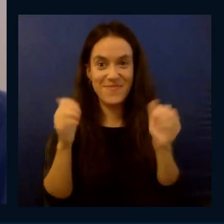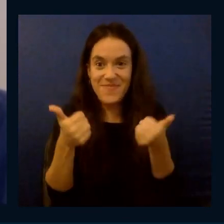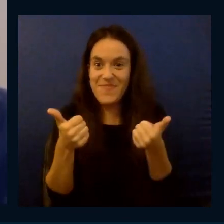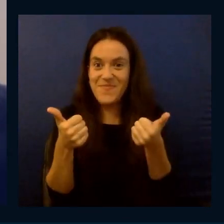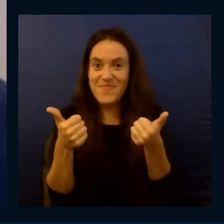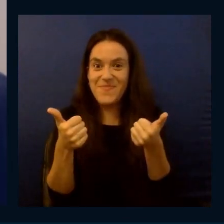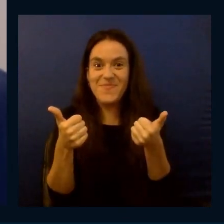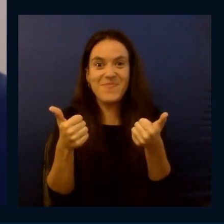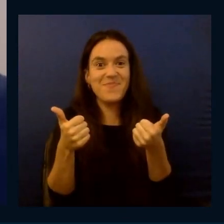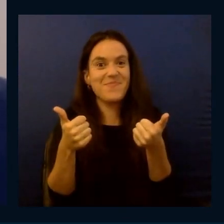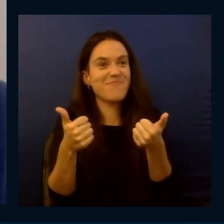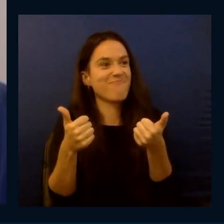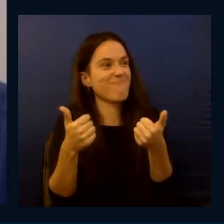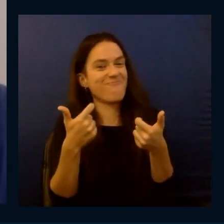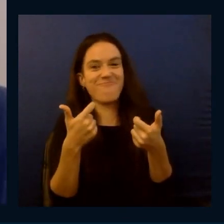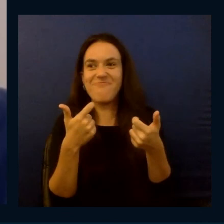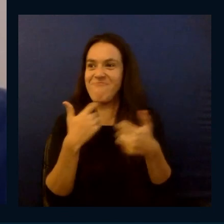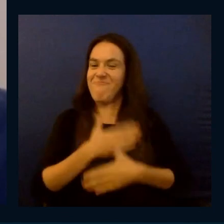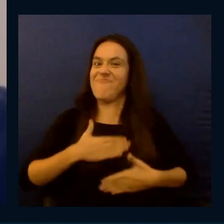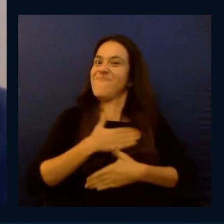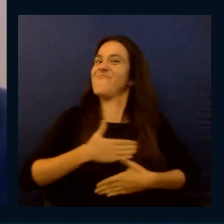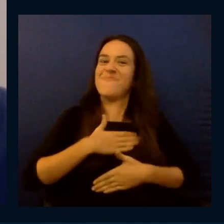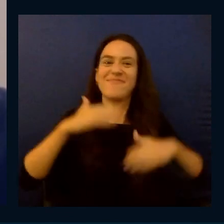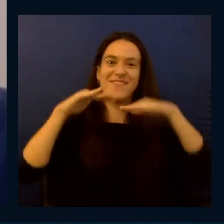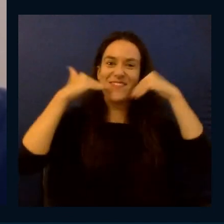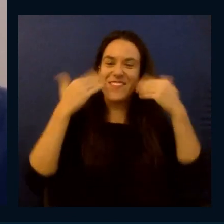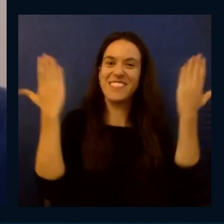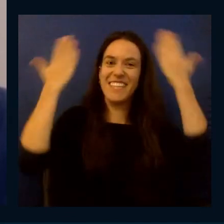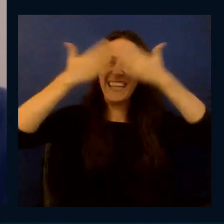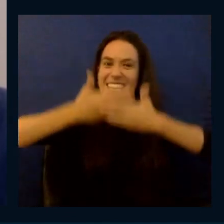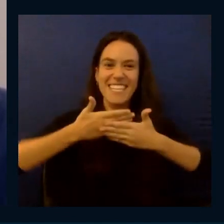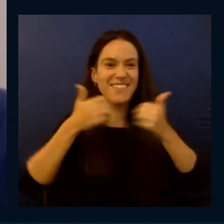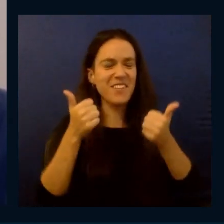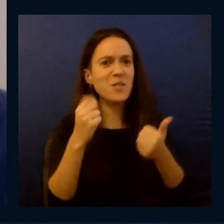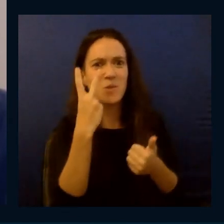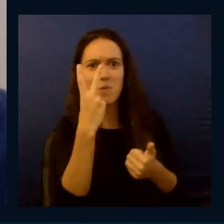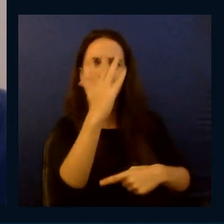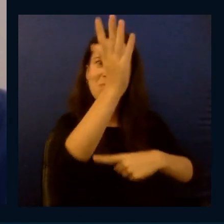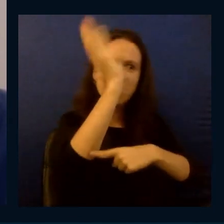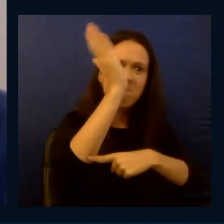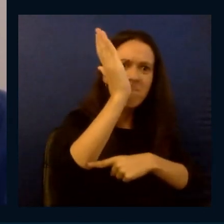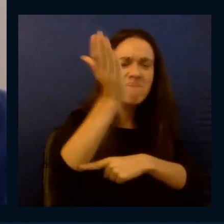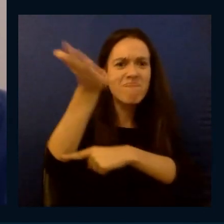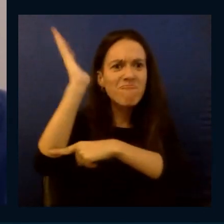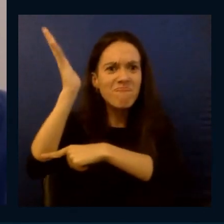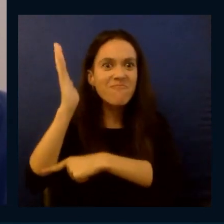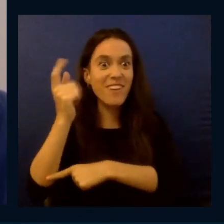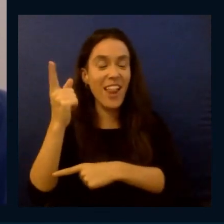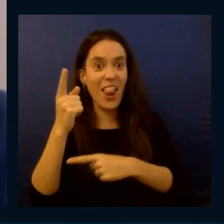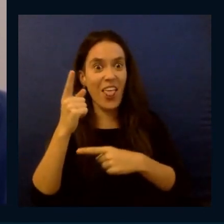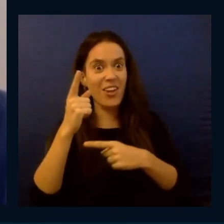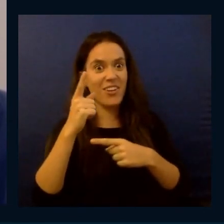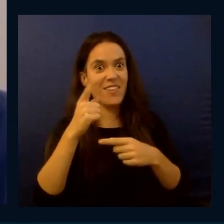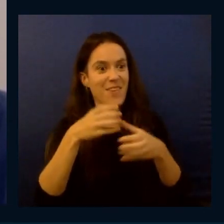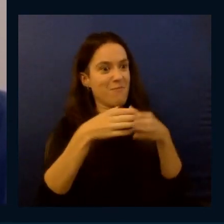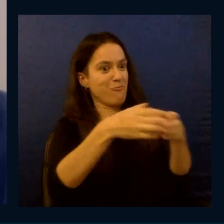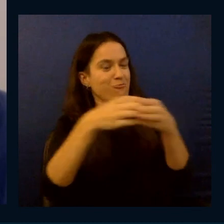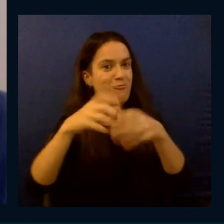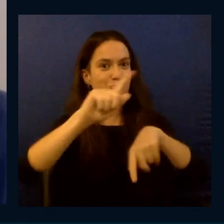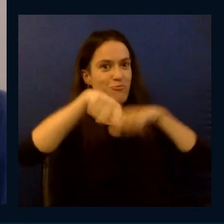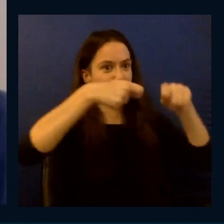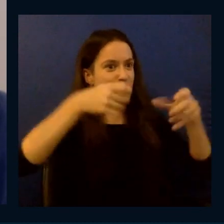really had a fun time tonight. The sessions were great. So yeah, really 2 awesome sessions. A lot of winners. Perfect